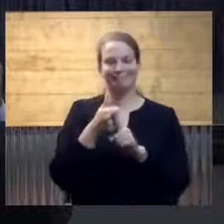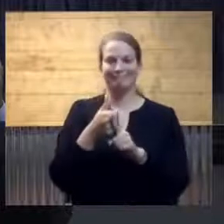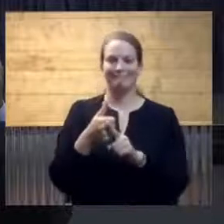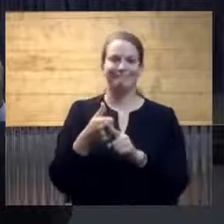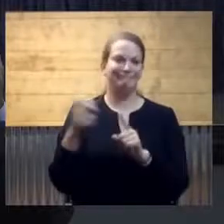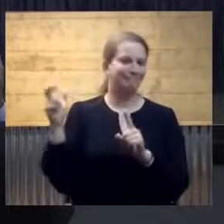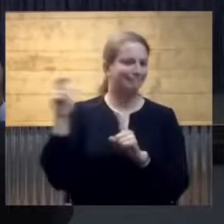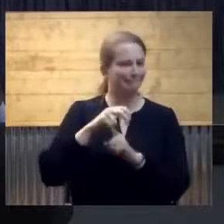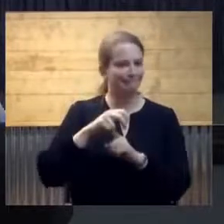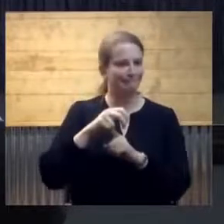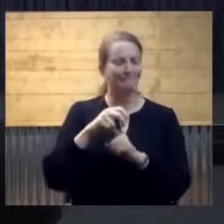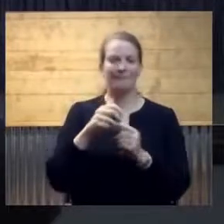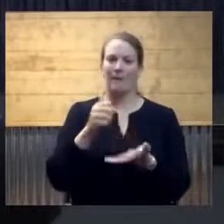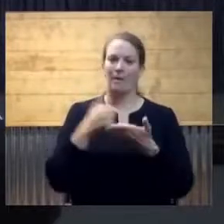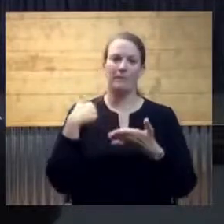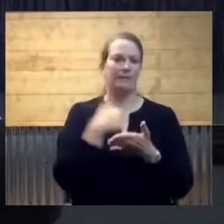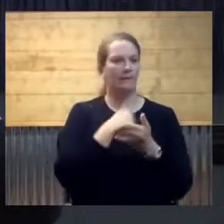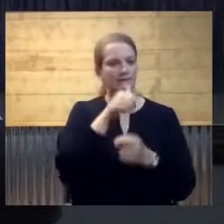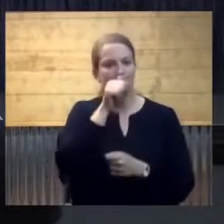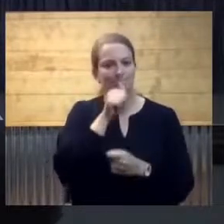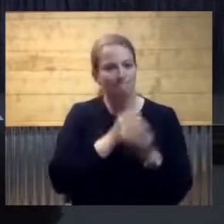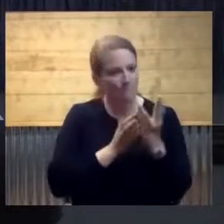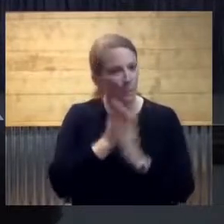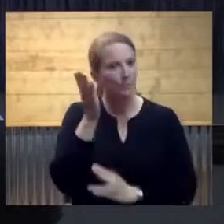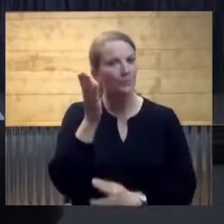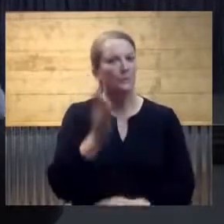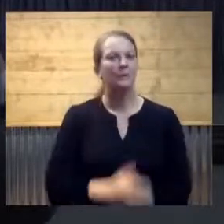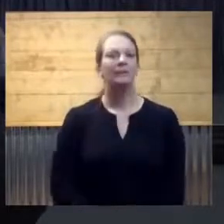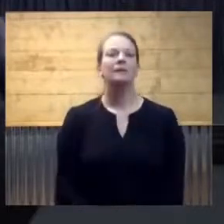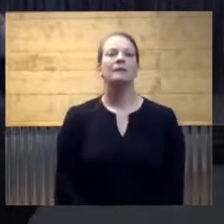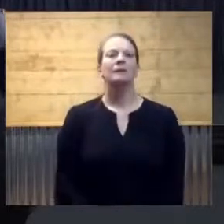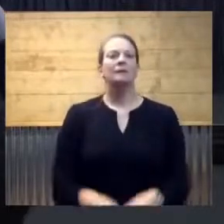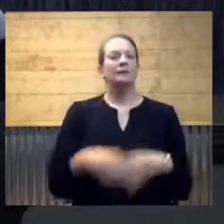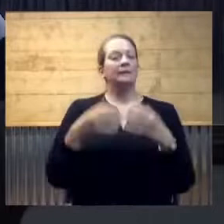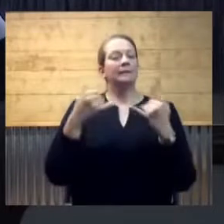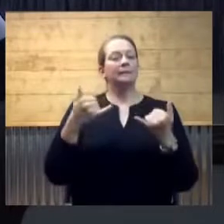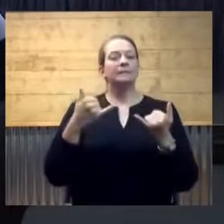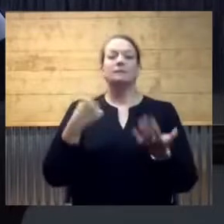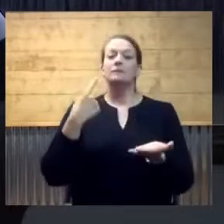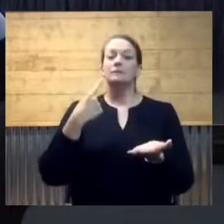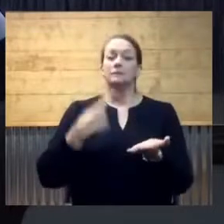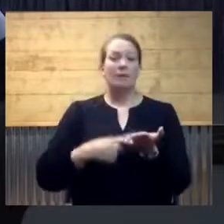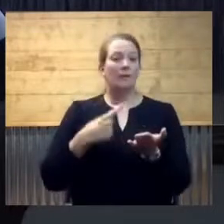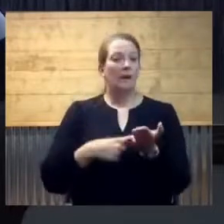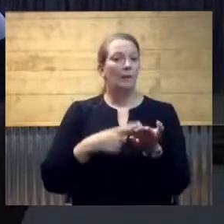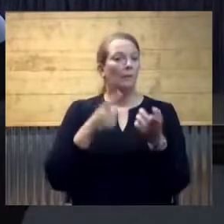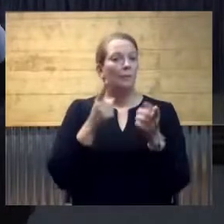who has been helping us all through this. Let's talk about where we are today.